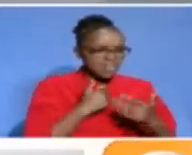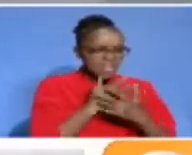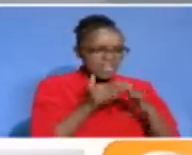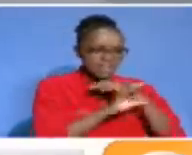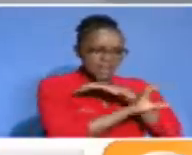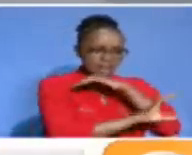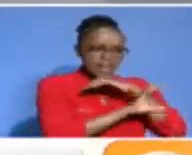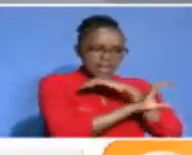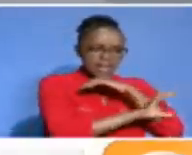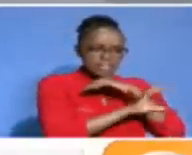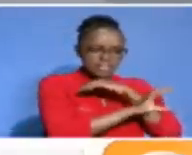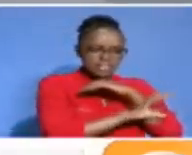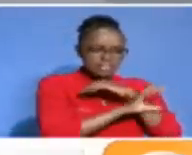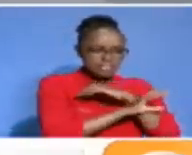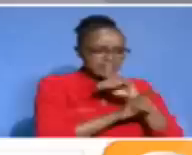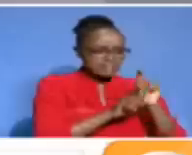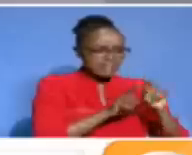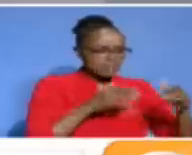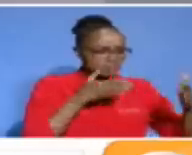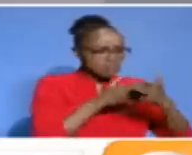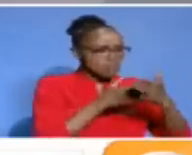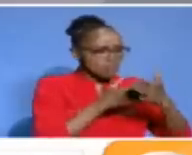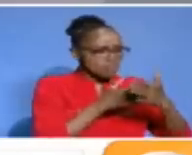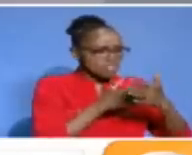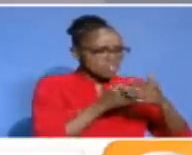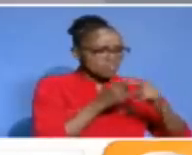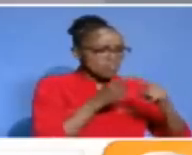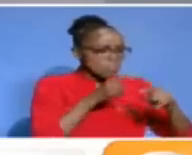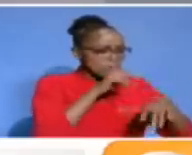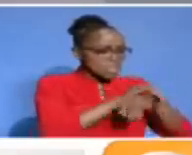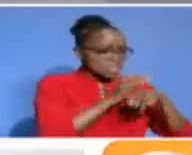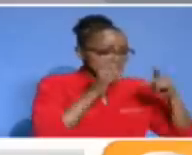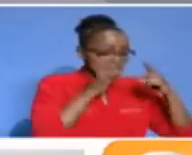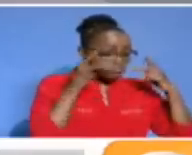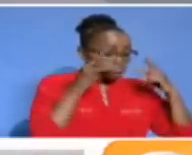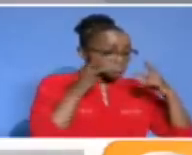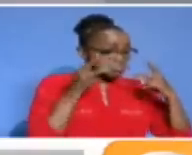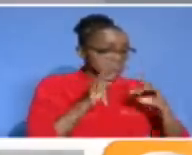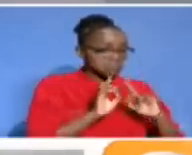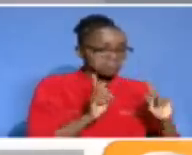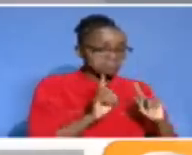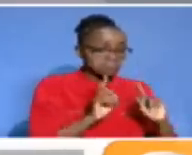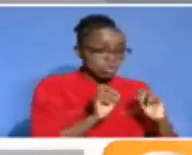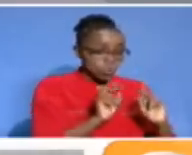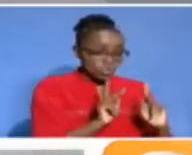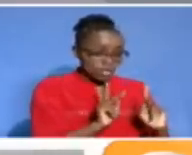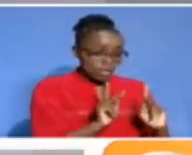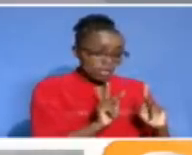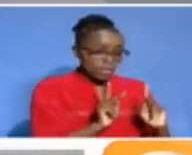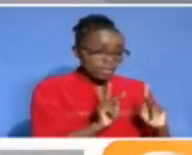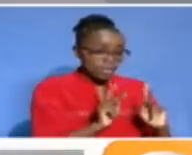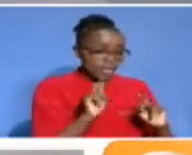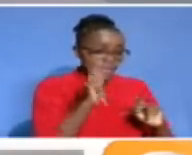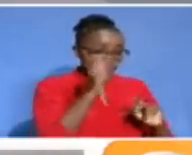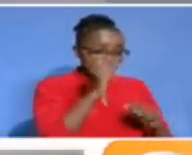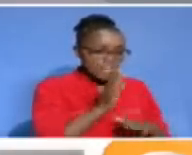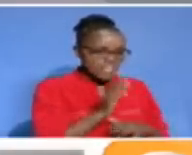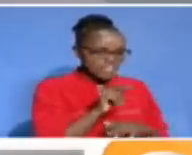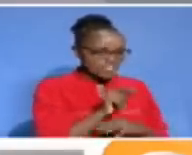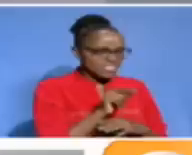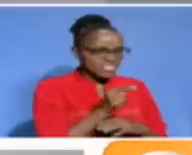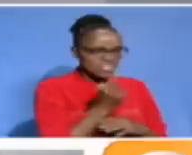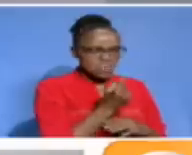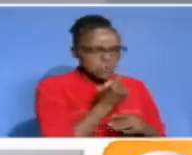country that is immune to terrorism and to terror. Okay? And Kenya is not